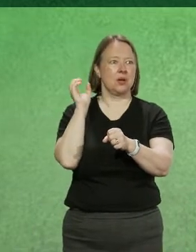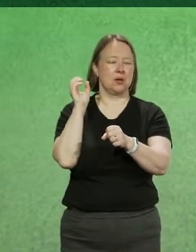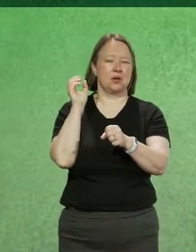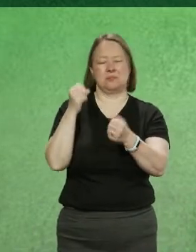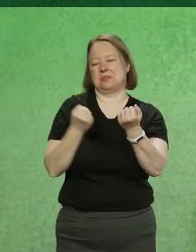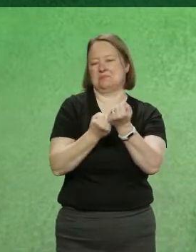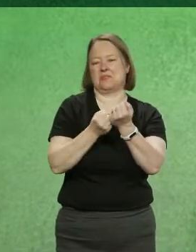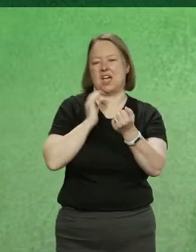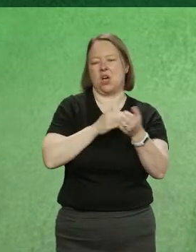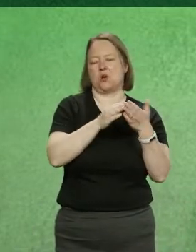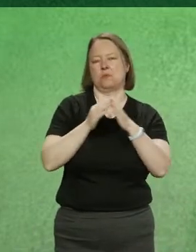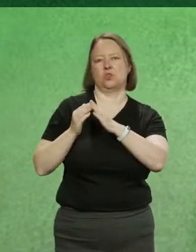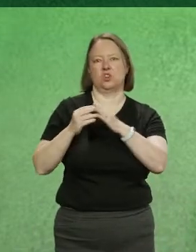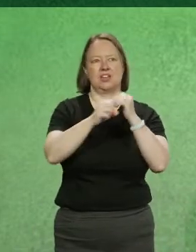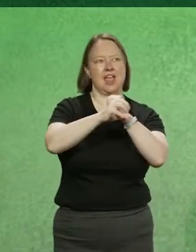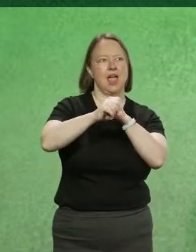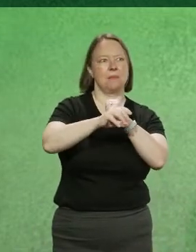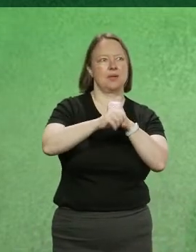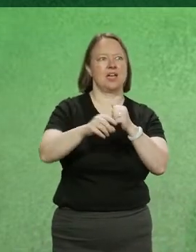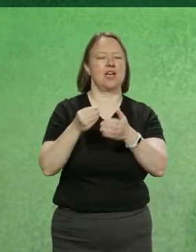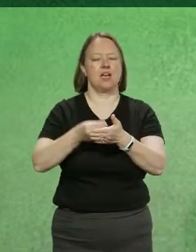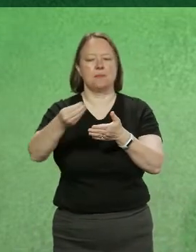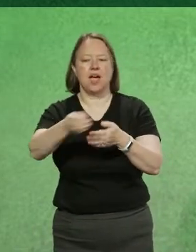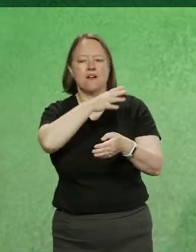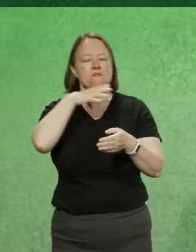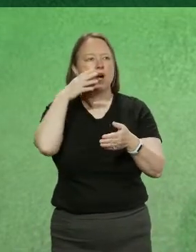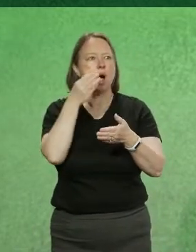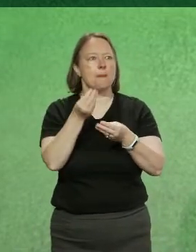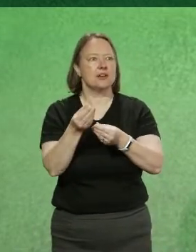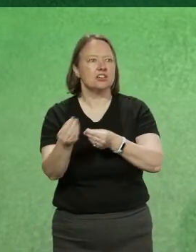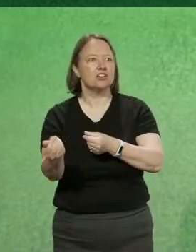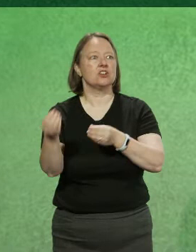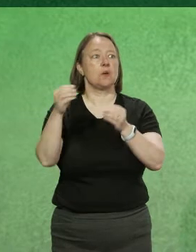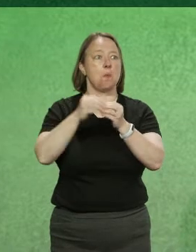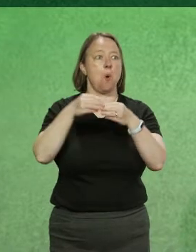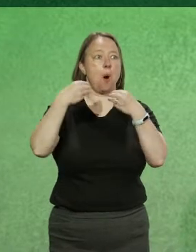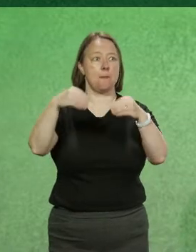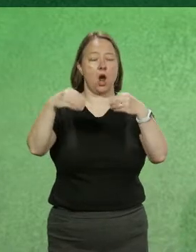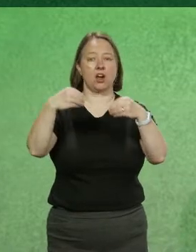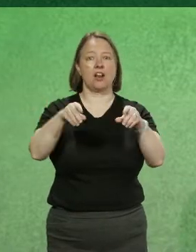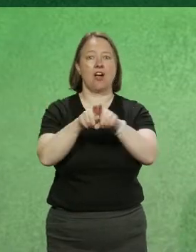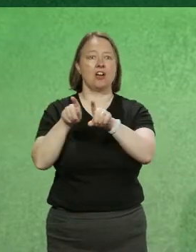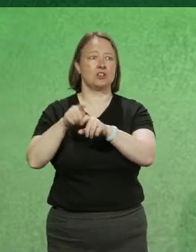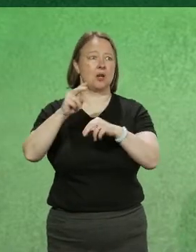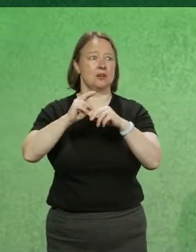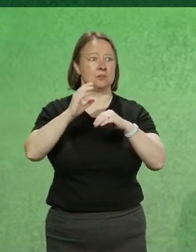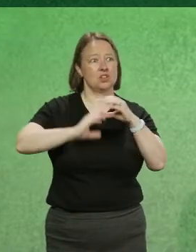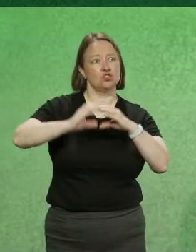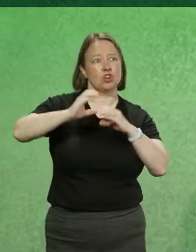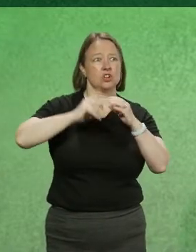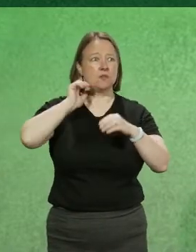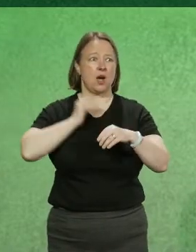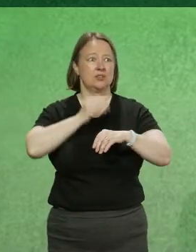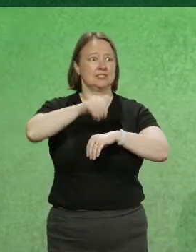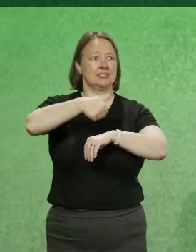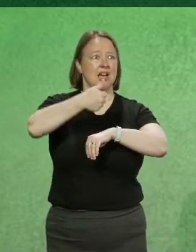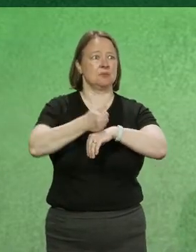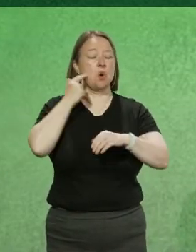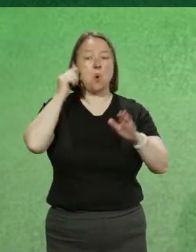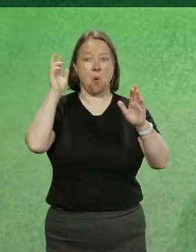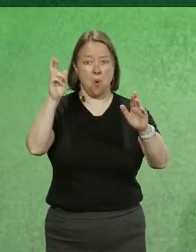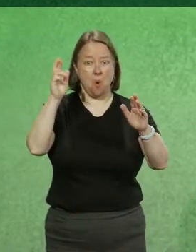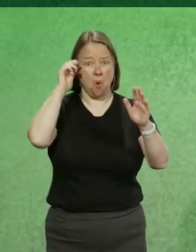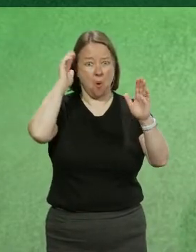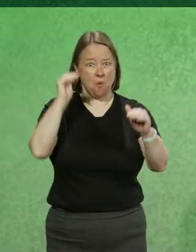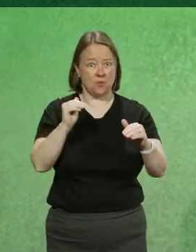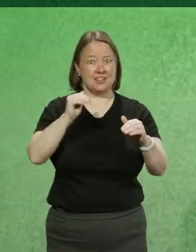campaign, purchasing of our materials and equipment, more marketing, and also the construction of our setup. So hopefully